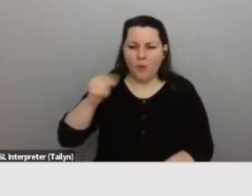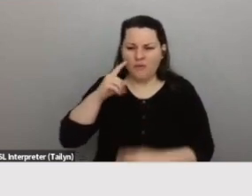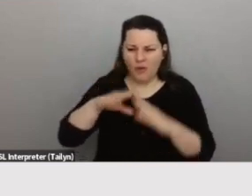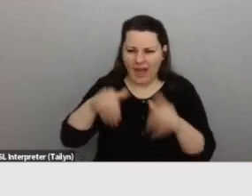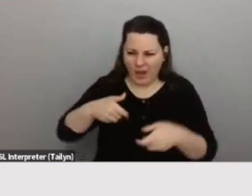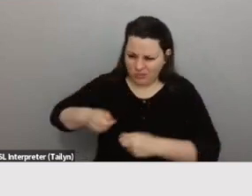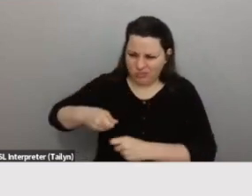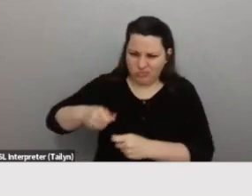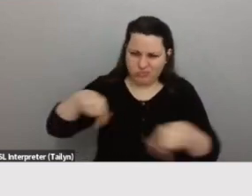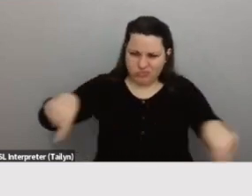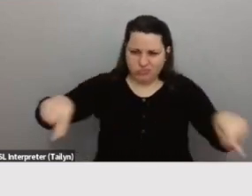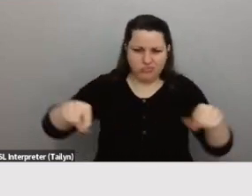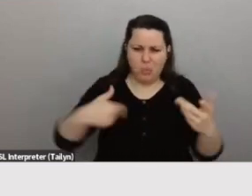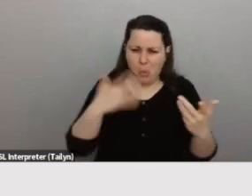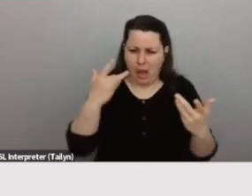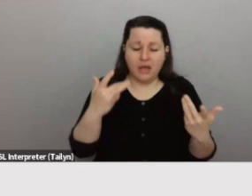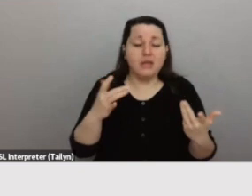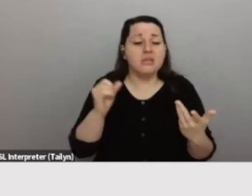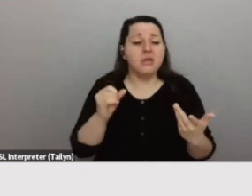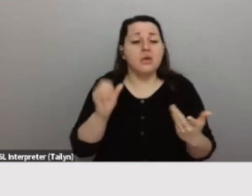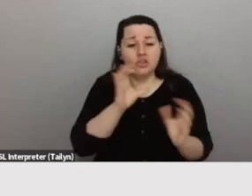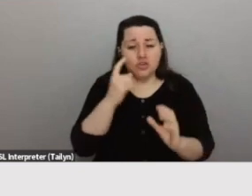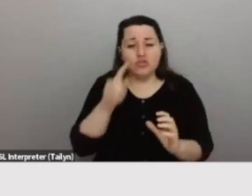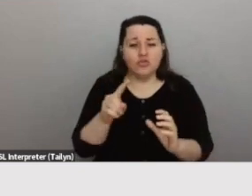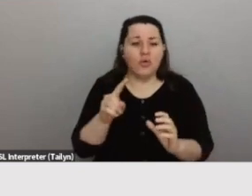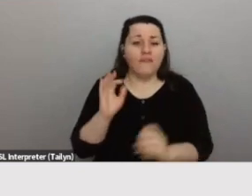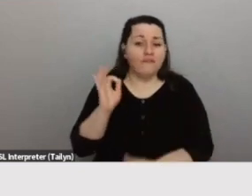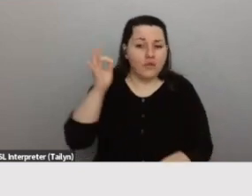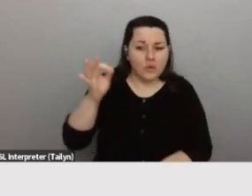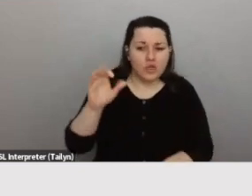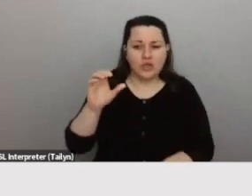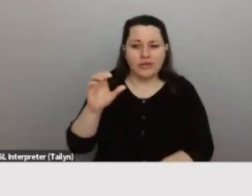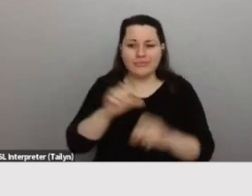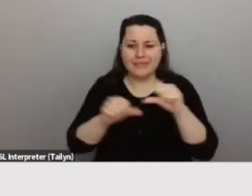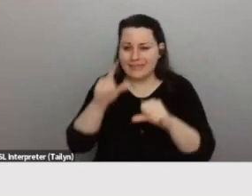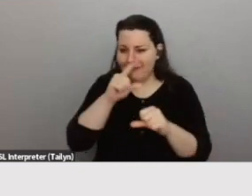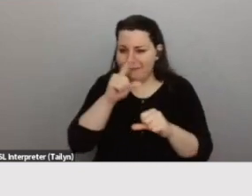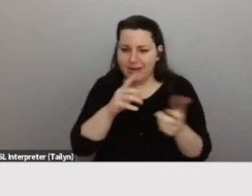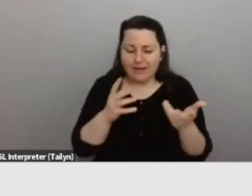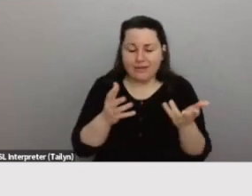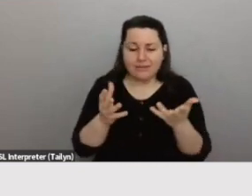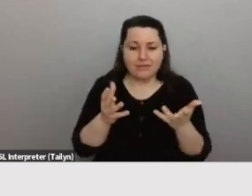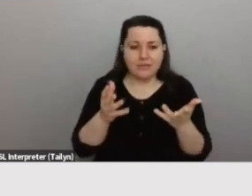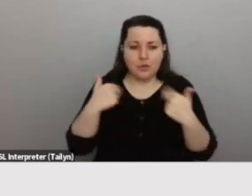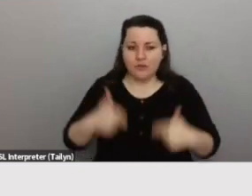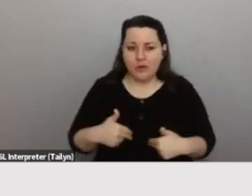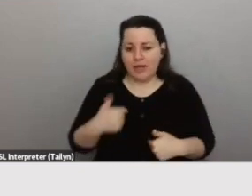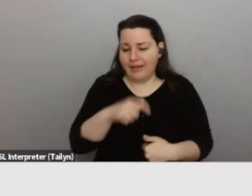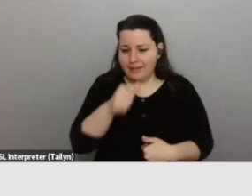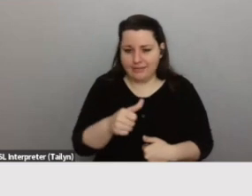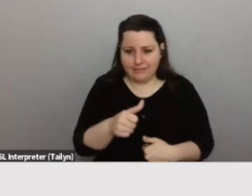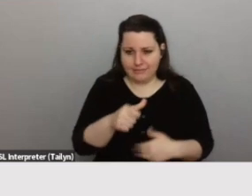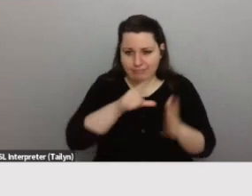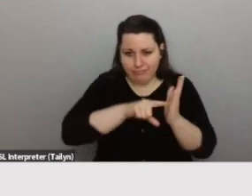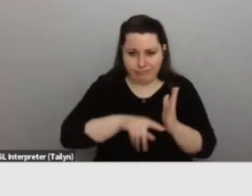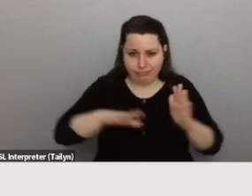I started to look for futurist, sort of sci-fi uniforms, and I didn't get very far yet.